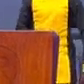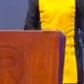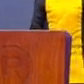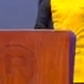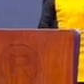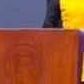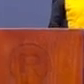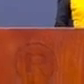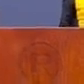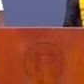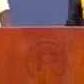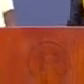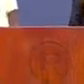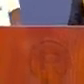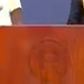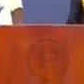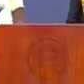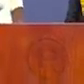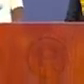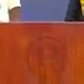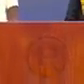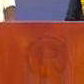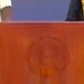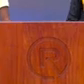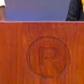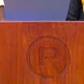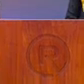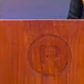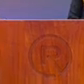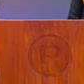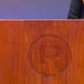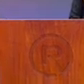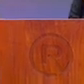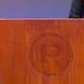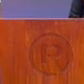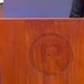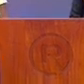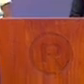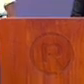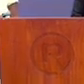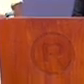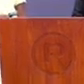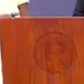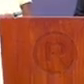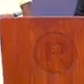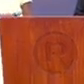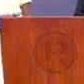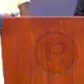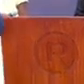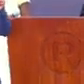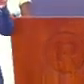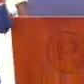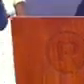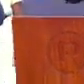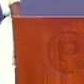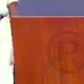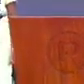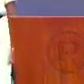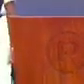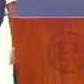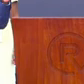Mercy a few years ago we were drunkards in this city but here is Mercy My